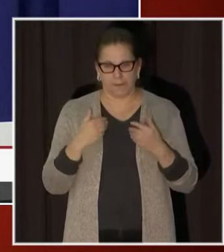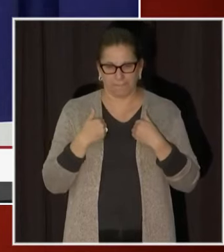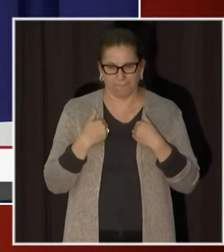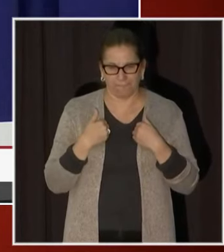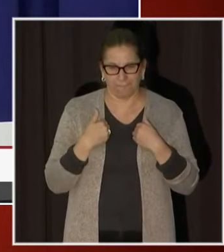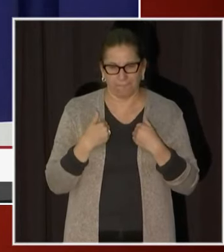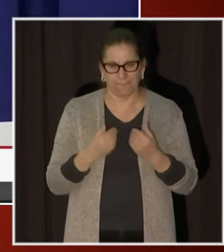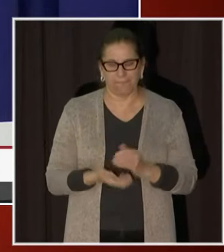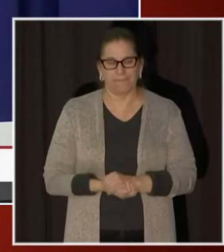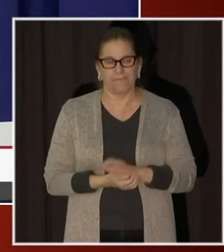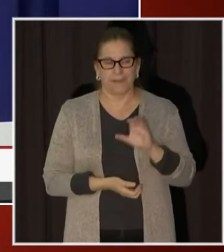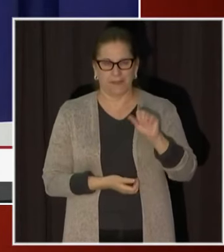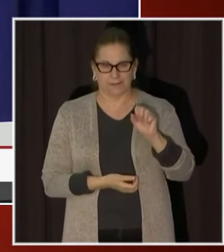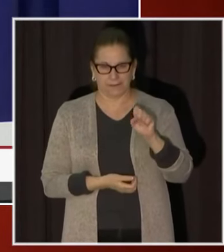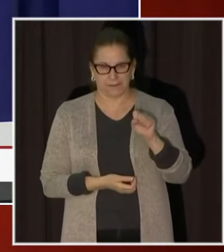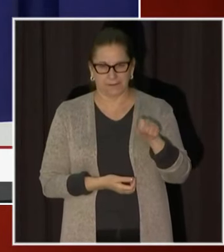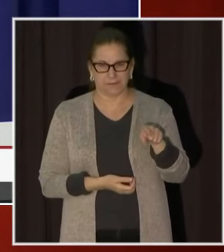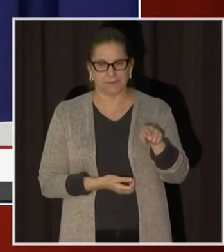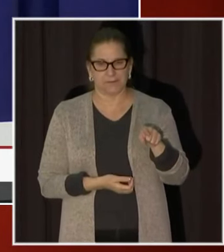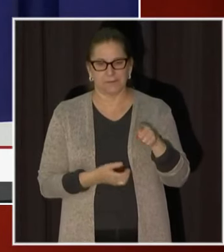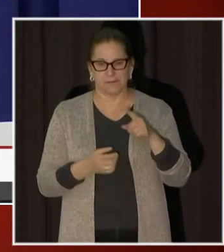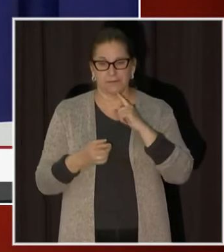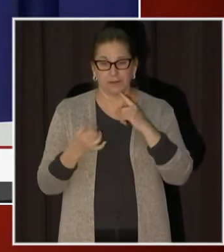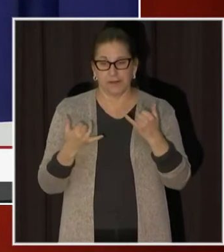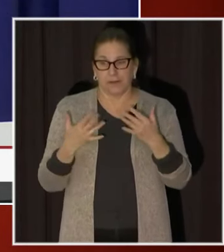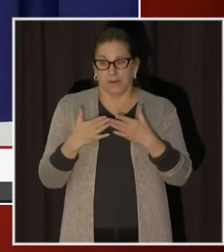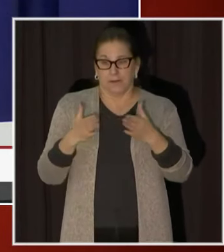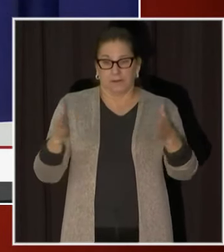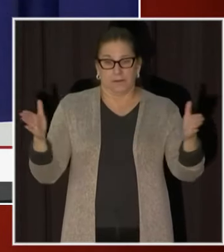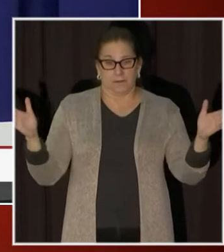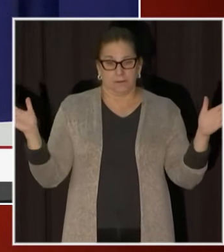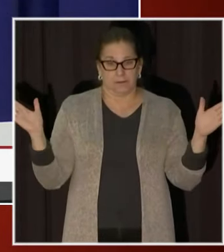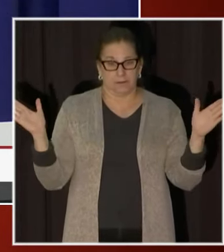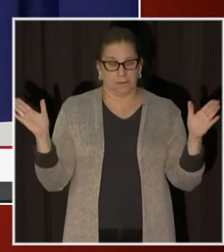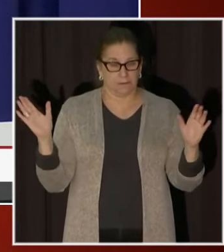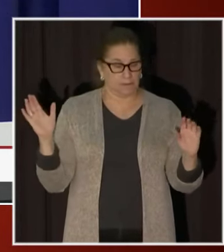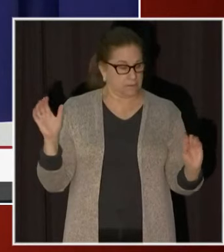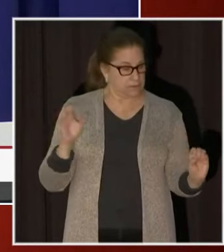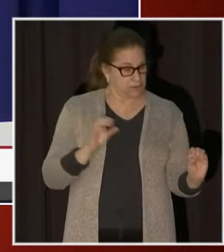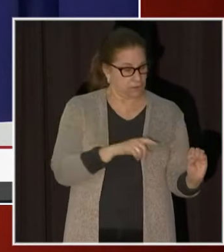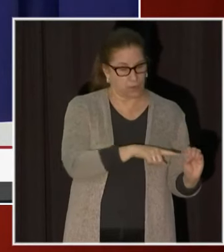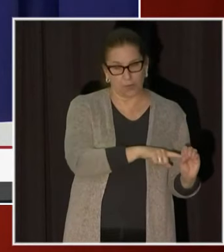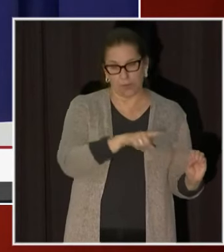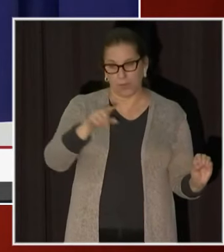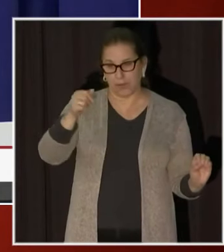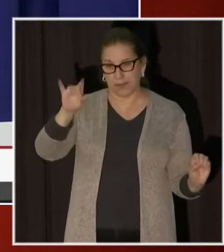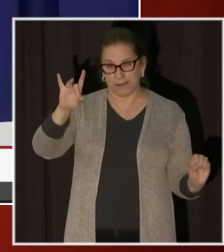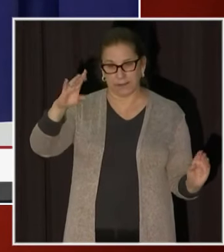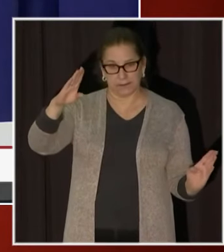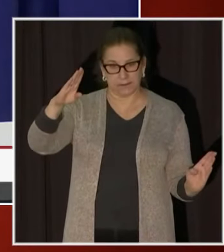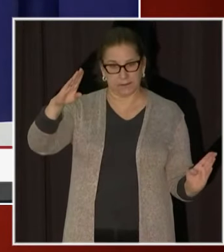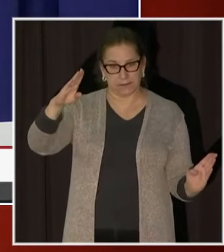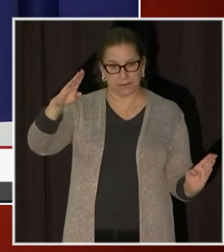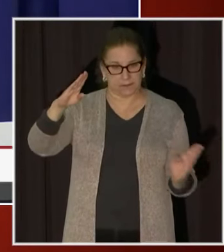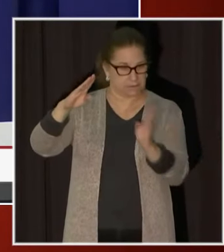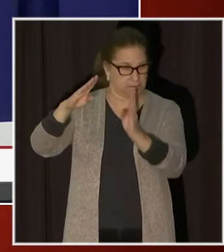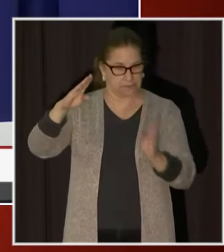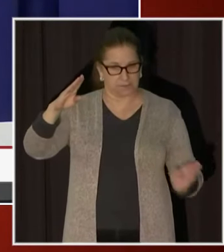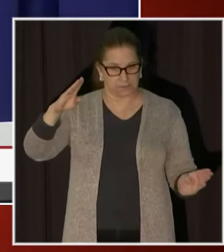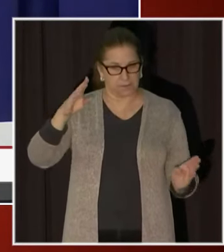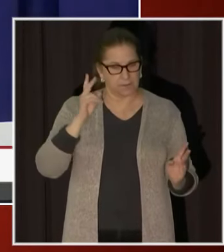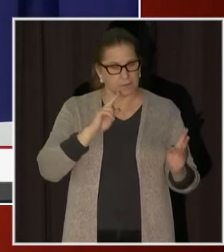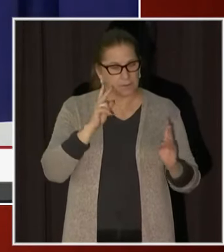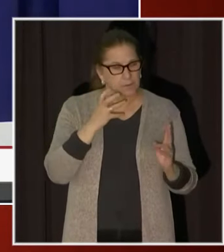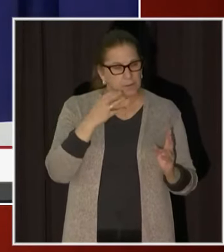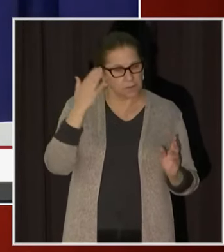a very broad category, the 0 to 18 population, and I know that some people are interested in terms of what